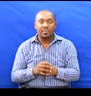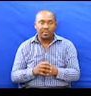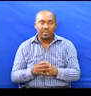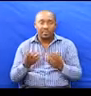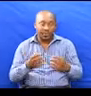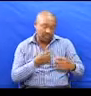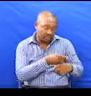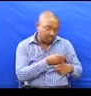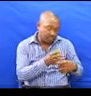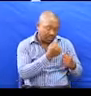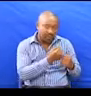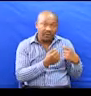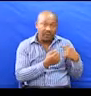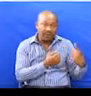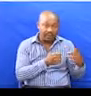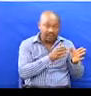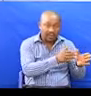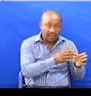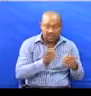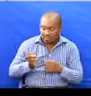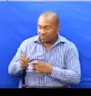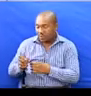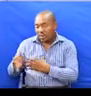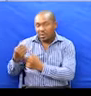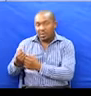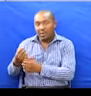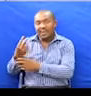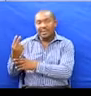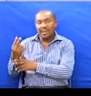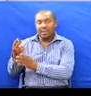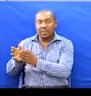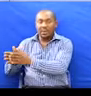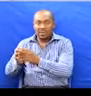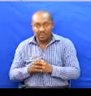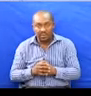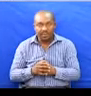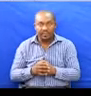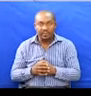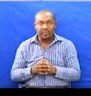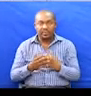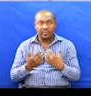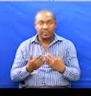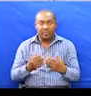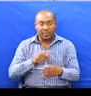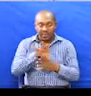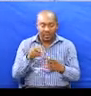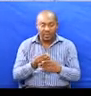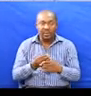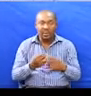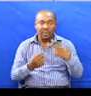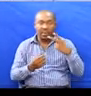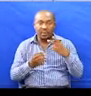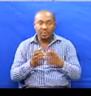joining of non-essential amino acid. Okay, those are the two types of protein, that is first class protein and